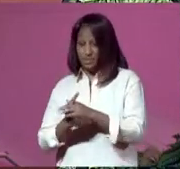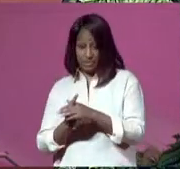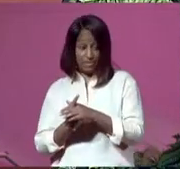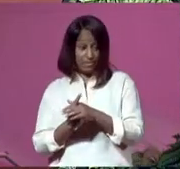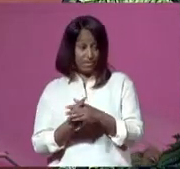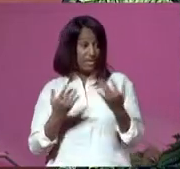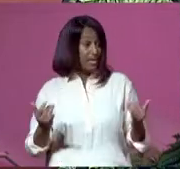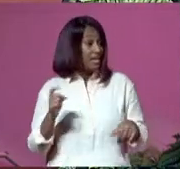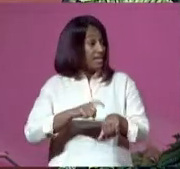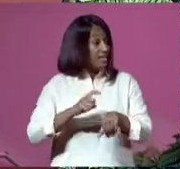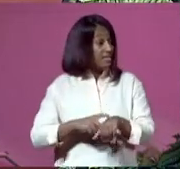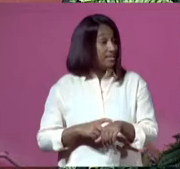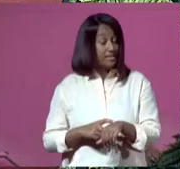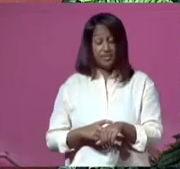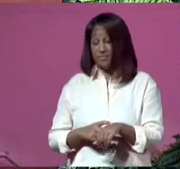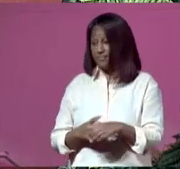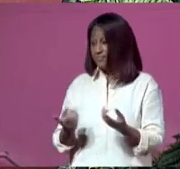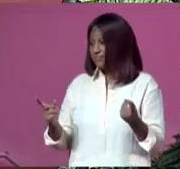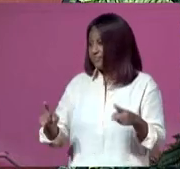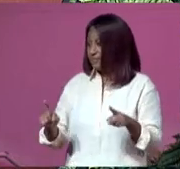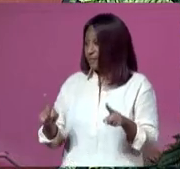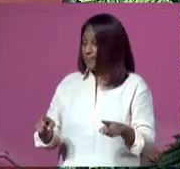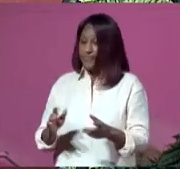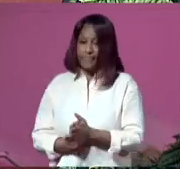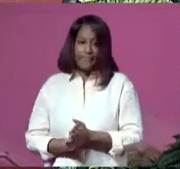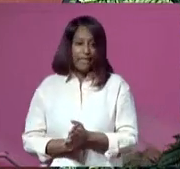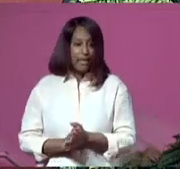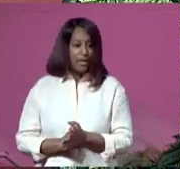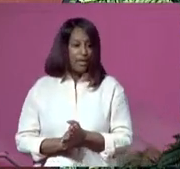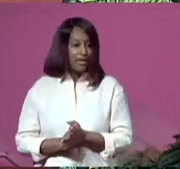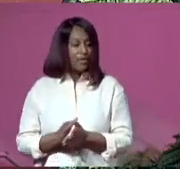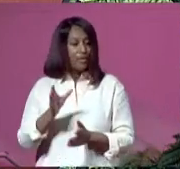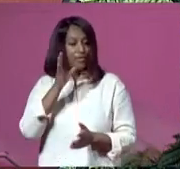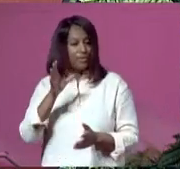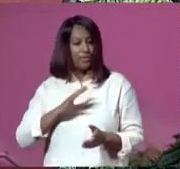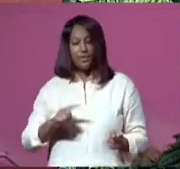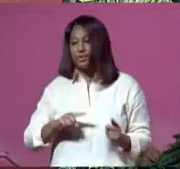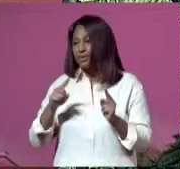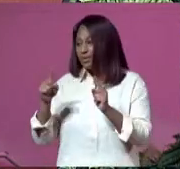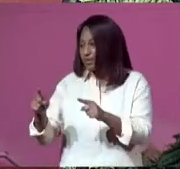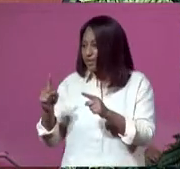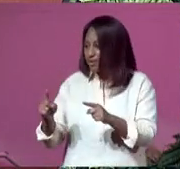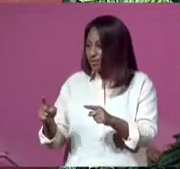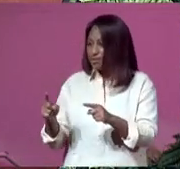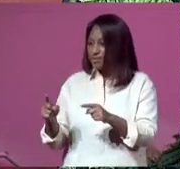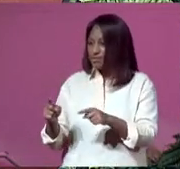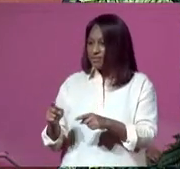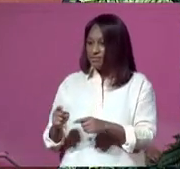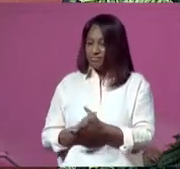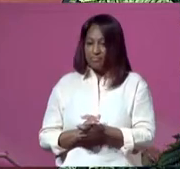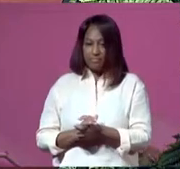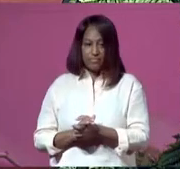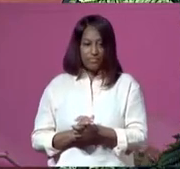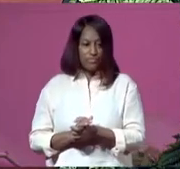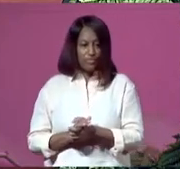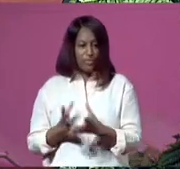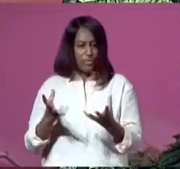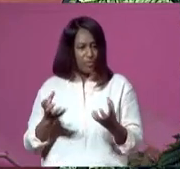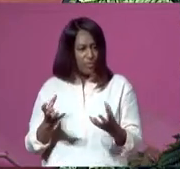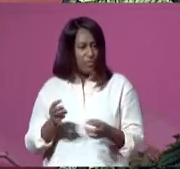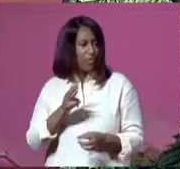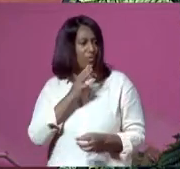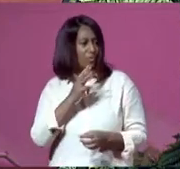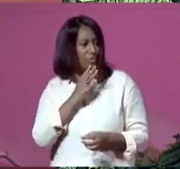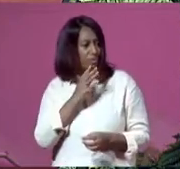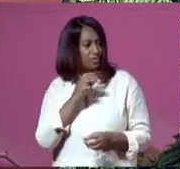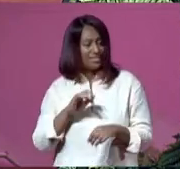happens. I know where I am. Y'all already know this. Normally, women come to the well early in the morning to avoid the heat. She sure